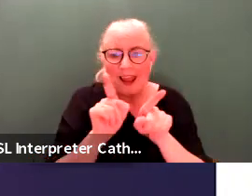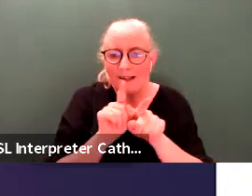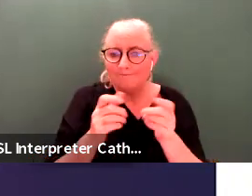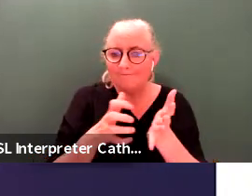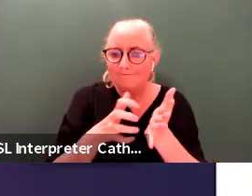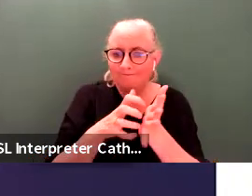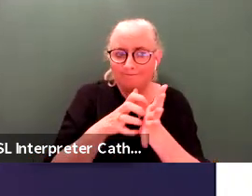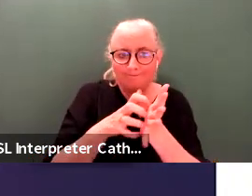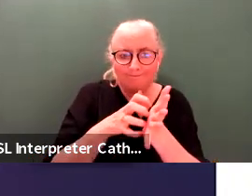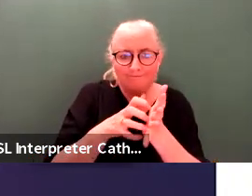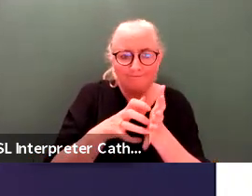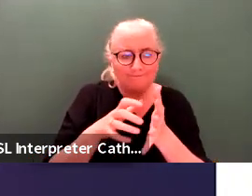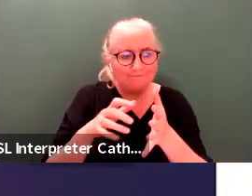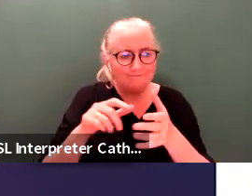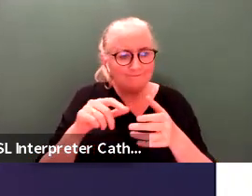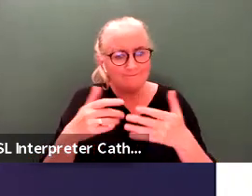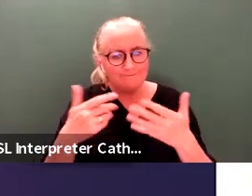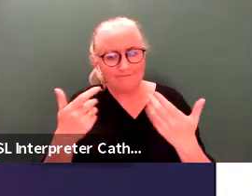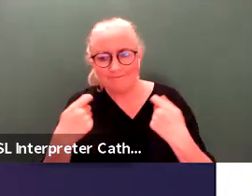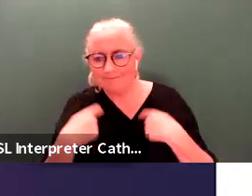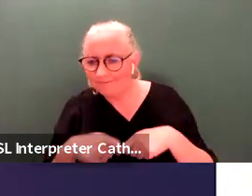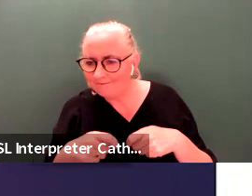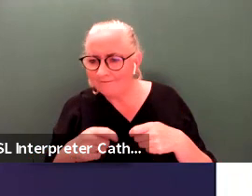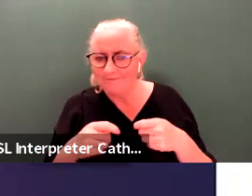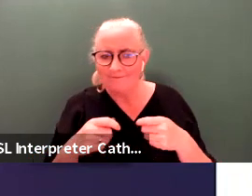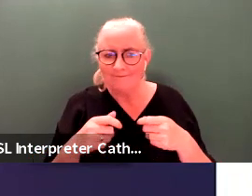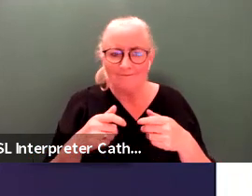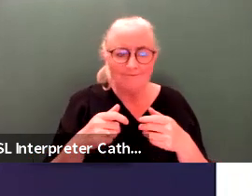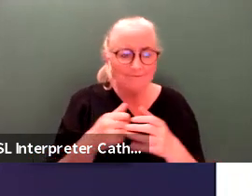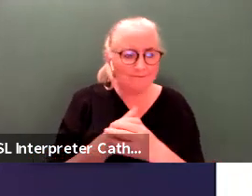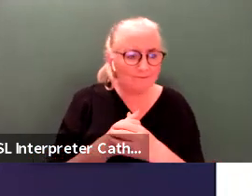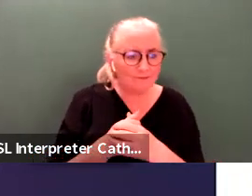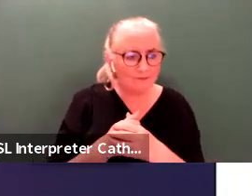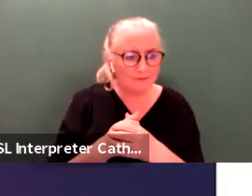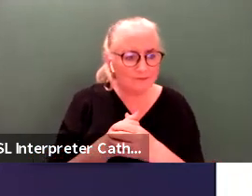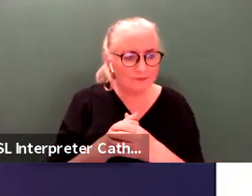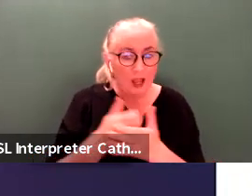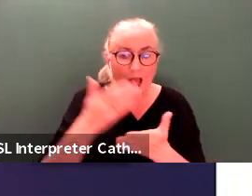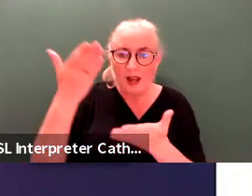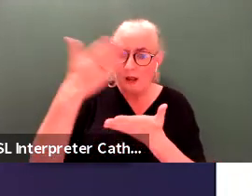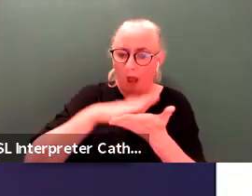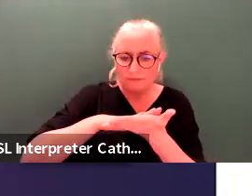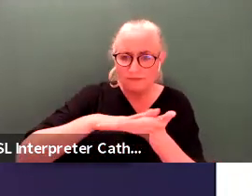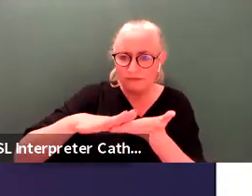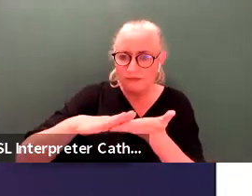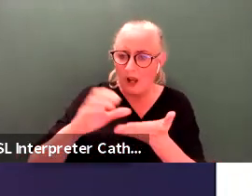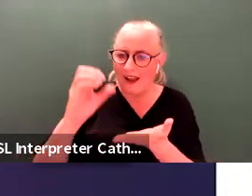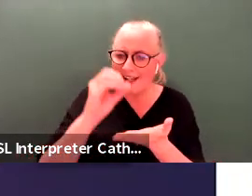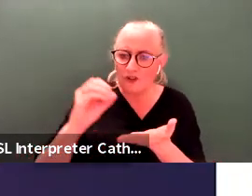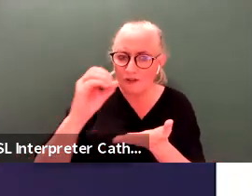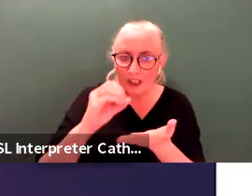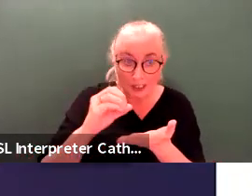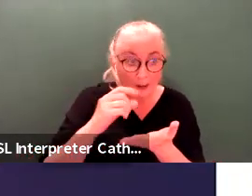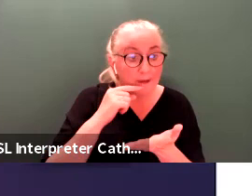Achilles tendinopathies, plantar fasciitis, these are common in menopausal women, and again, all linked